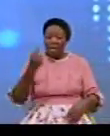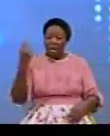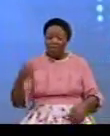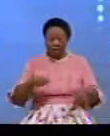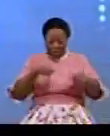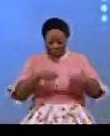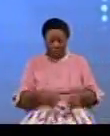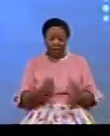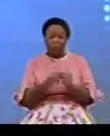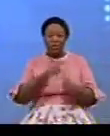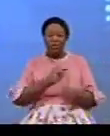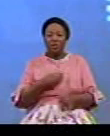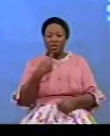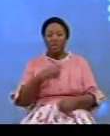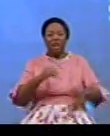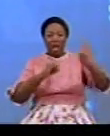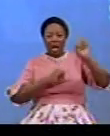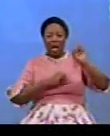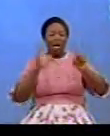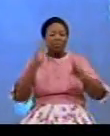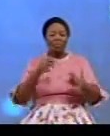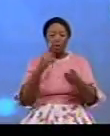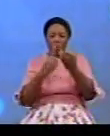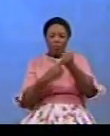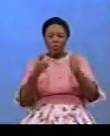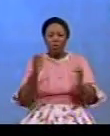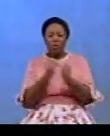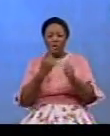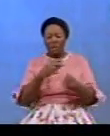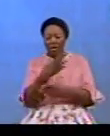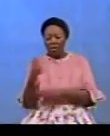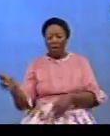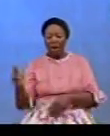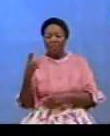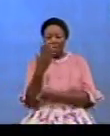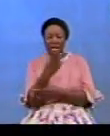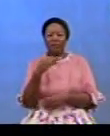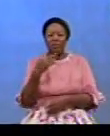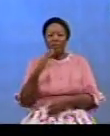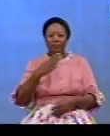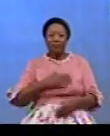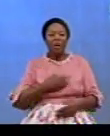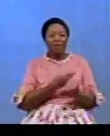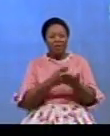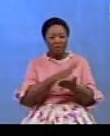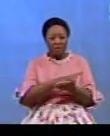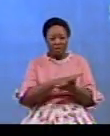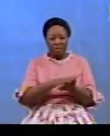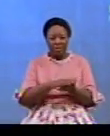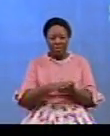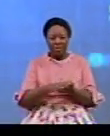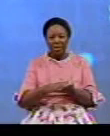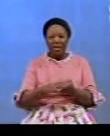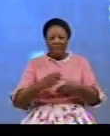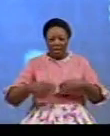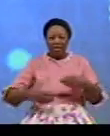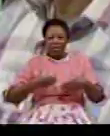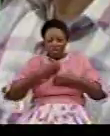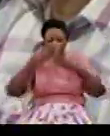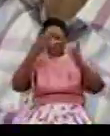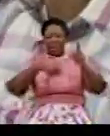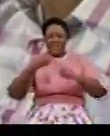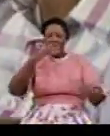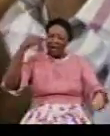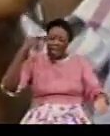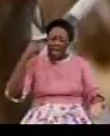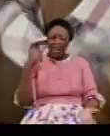today there is resurrection, if you refuse and rebel. Now understand those two words,